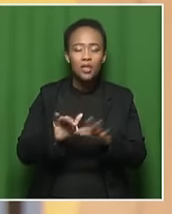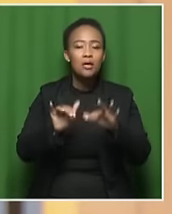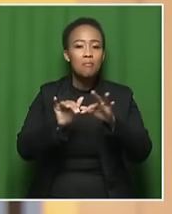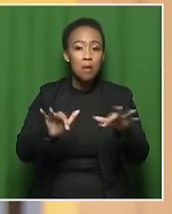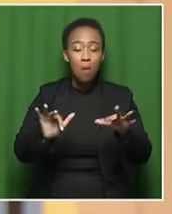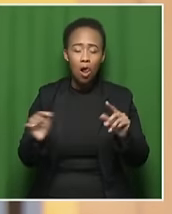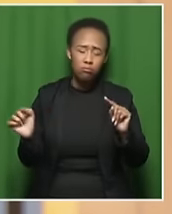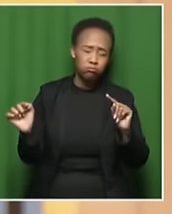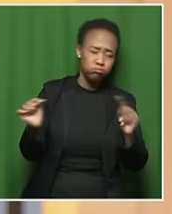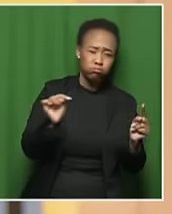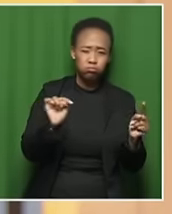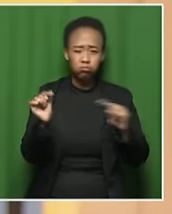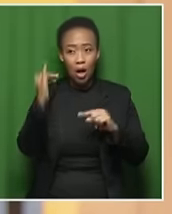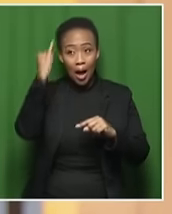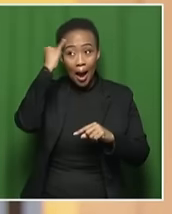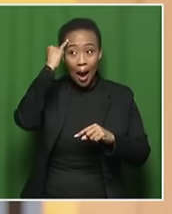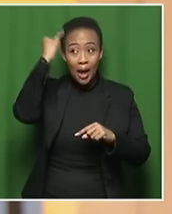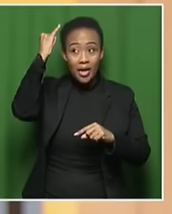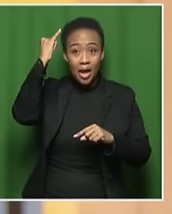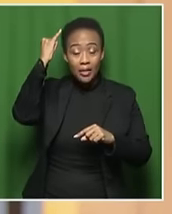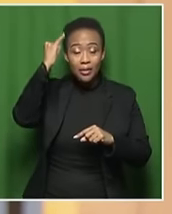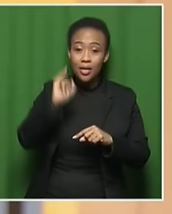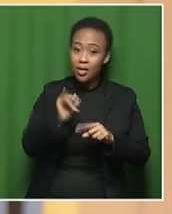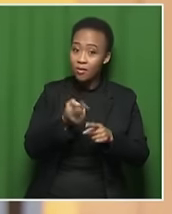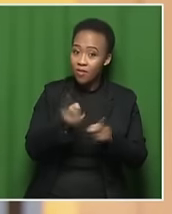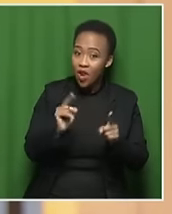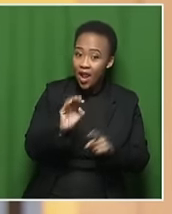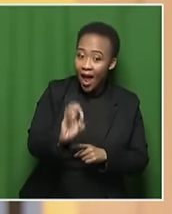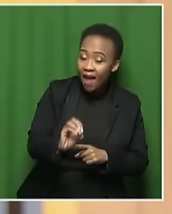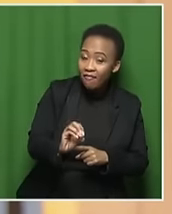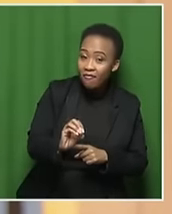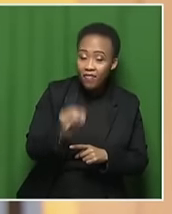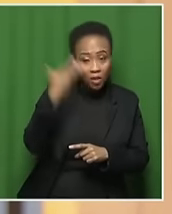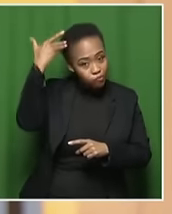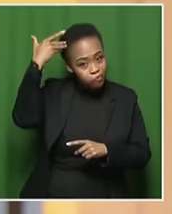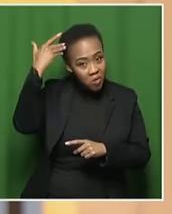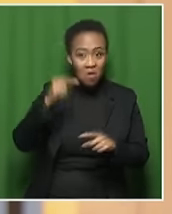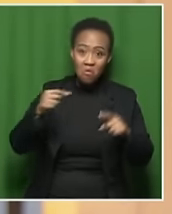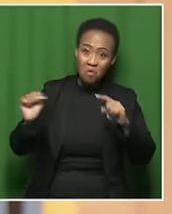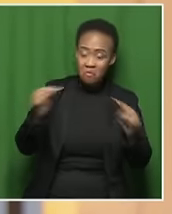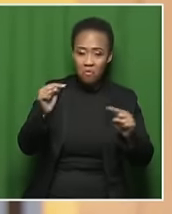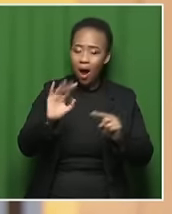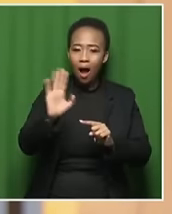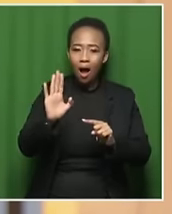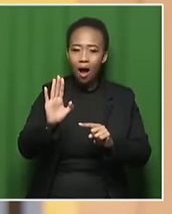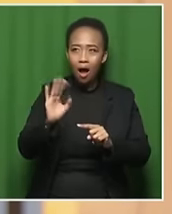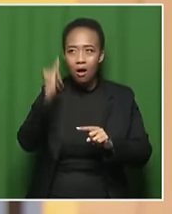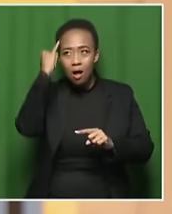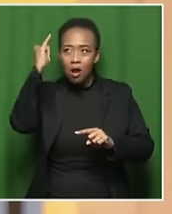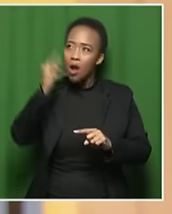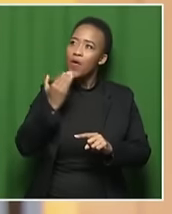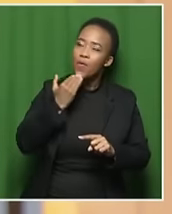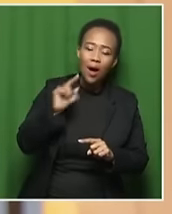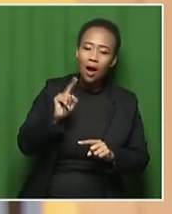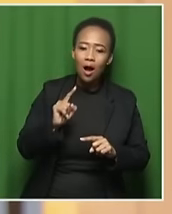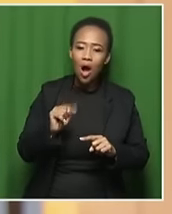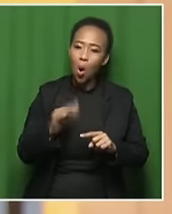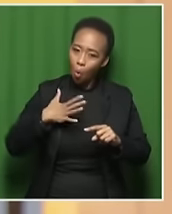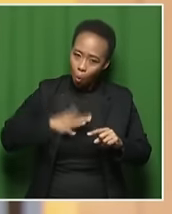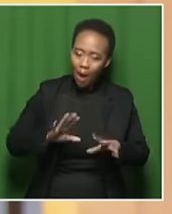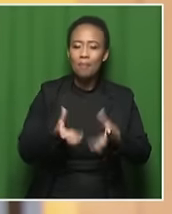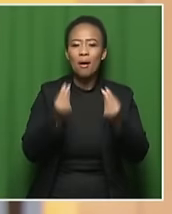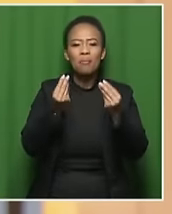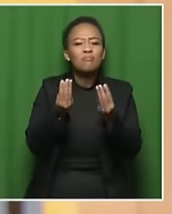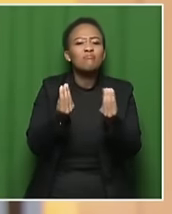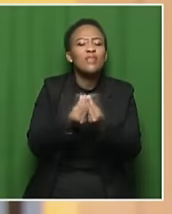anyone's mind or in anyone's head. The people are fighting to gain material benefits. They are fighting to live a